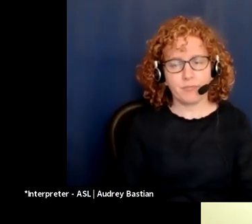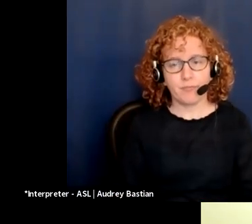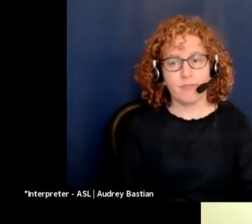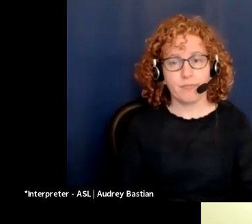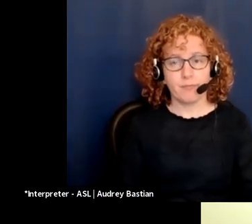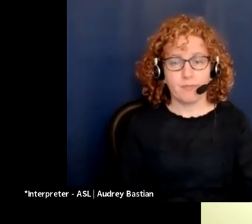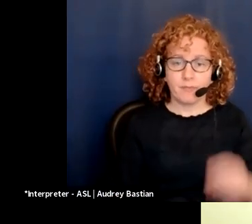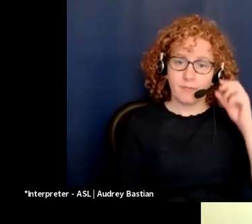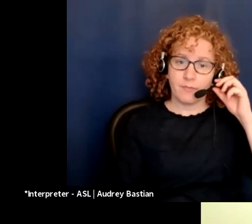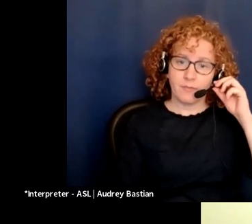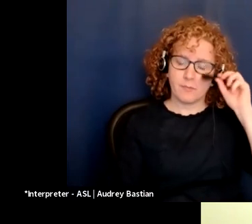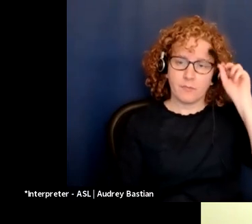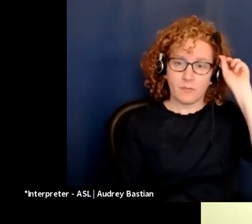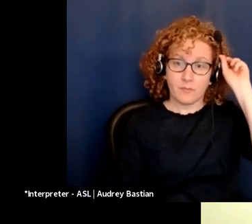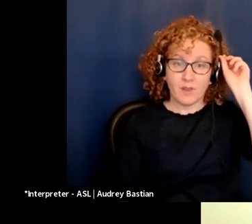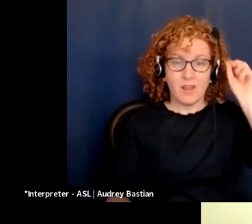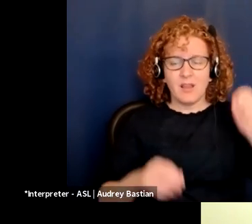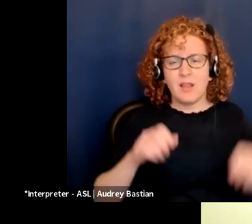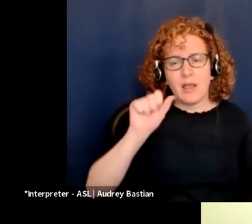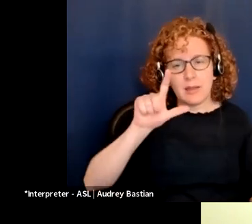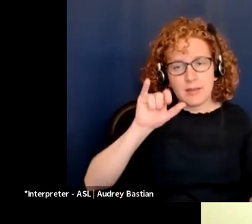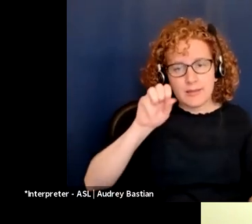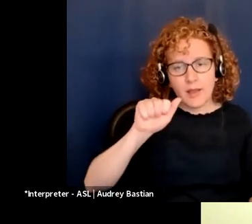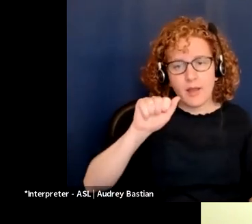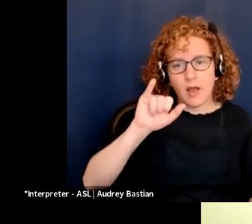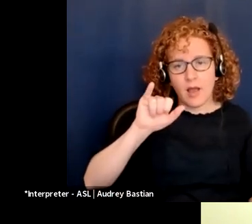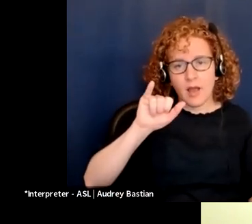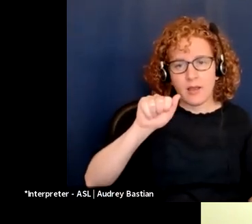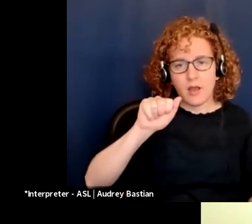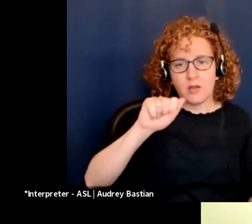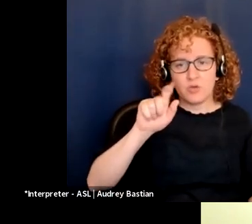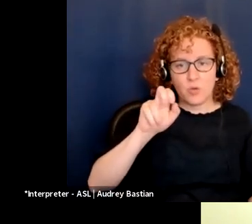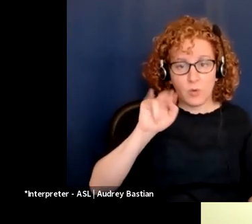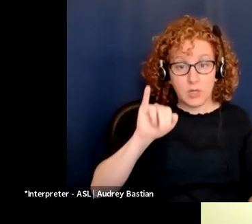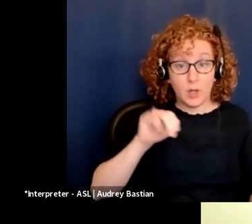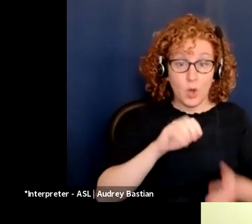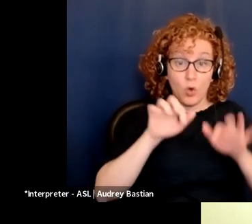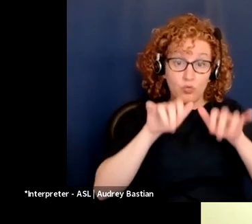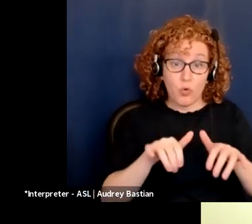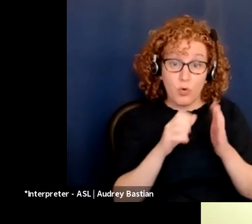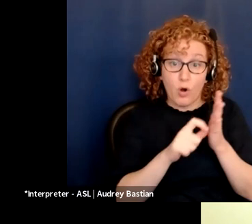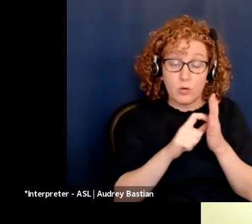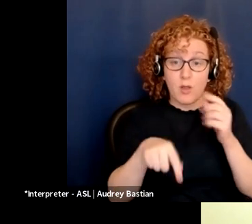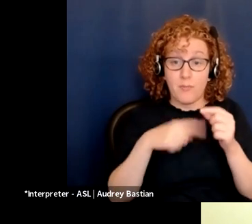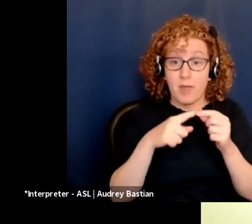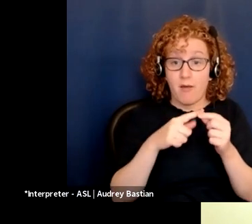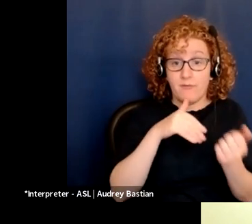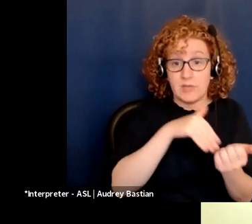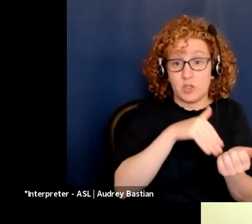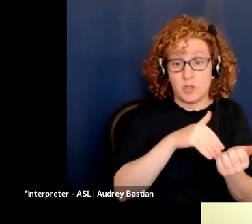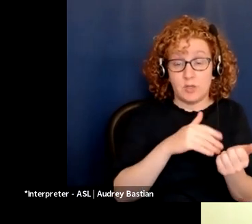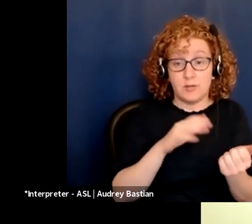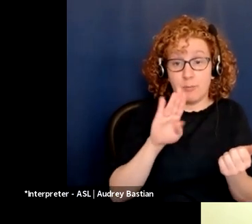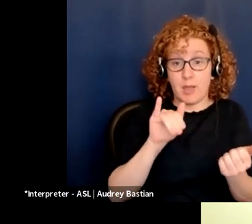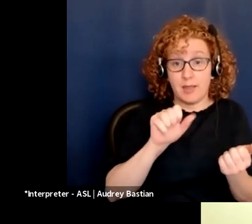And I try, and then like there's Lisa Iazzoni, who wrote that article about physician bias. She is